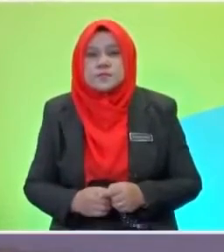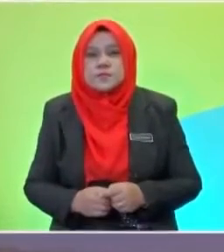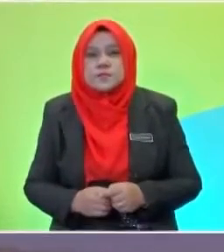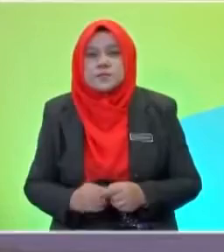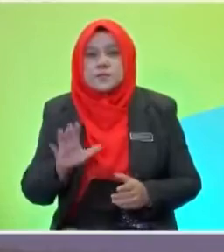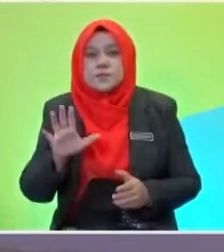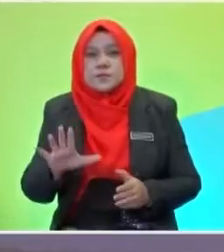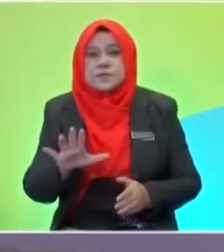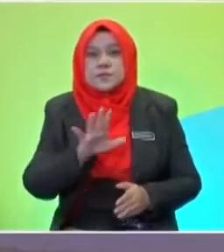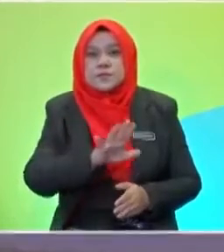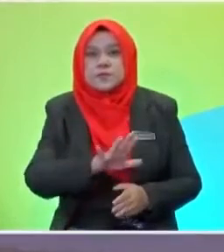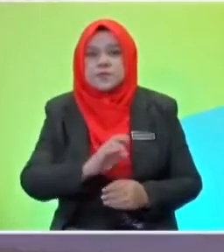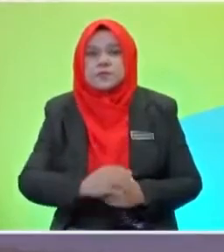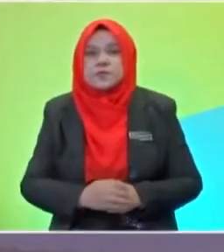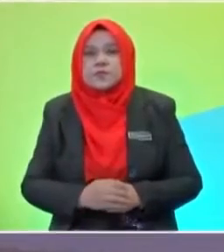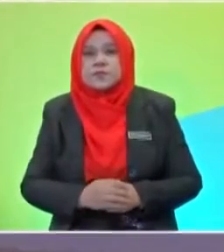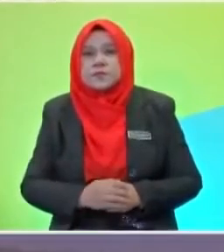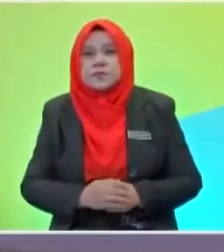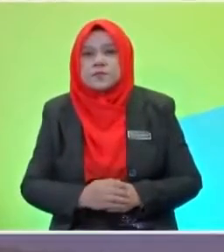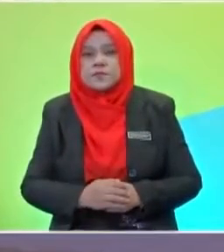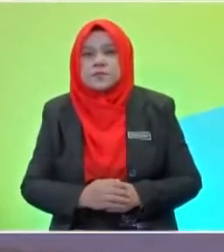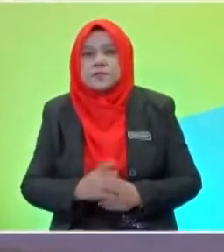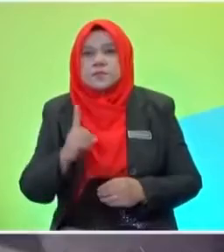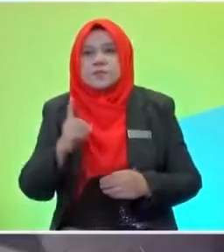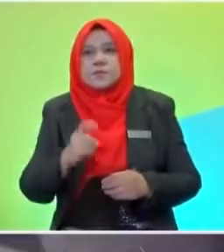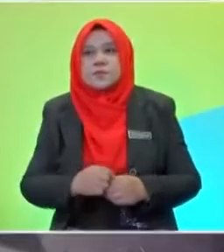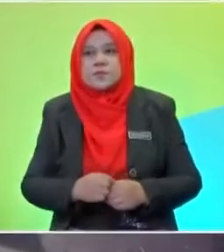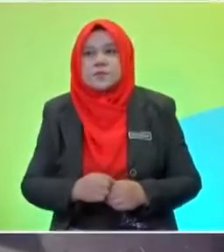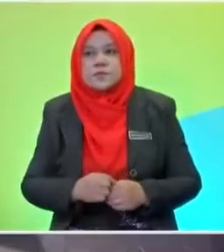five. Okay. Oh, sir, I think you started... I need one more pencil.